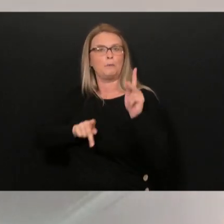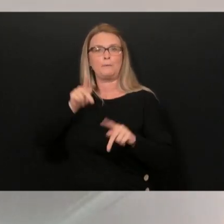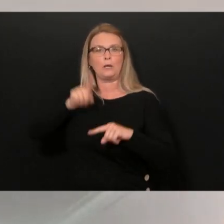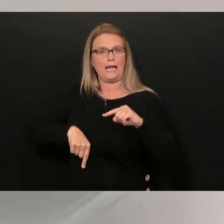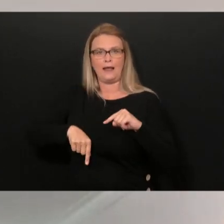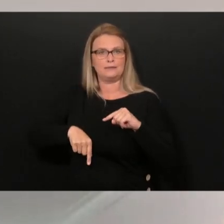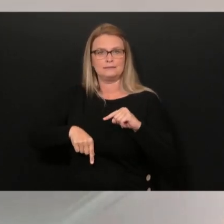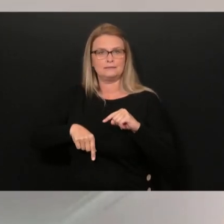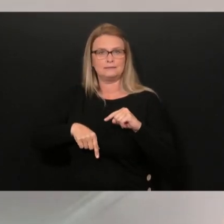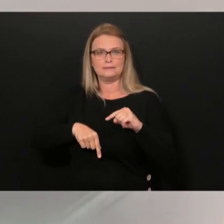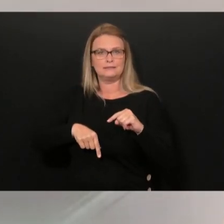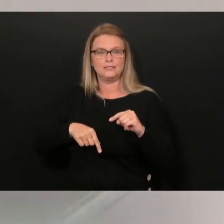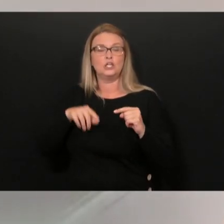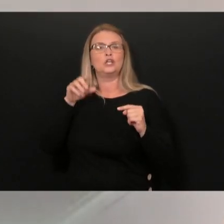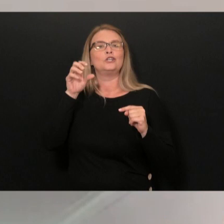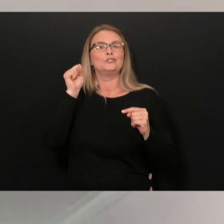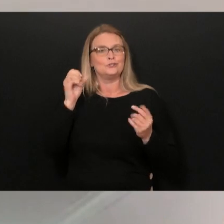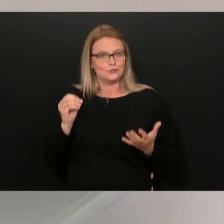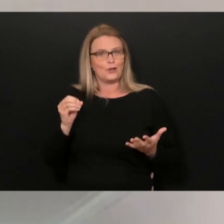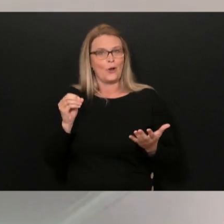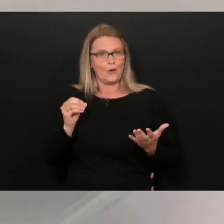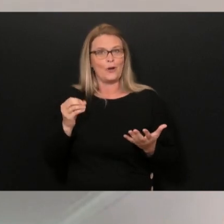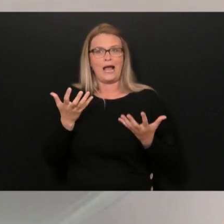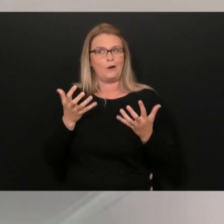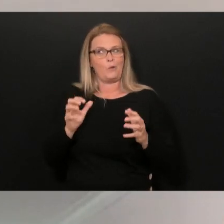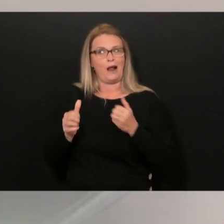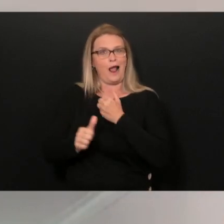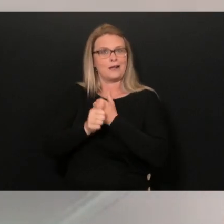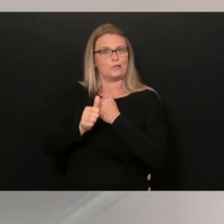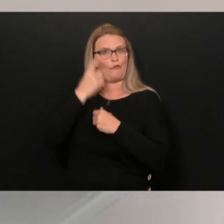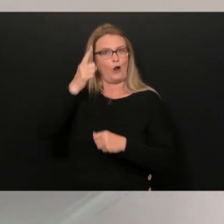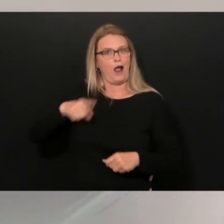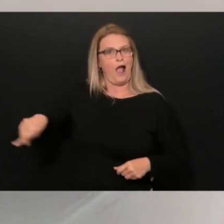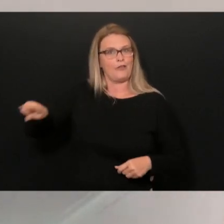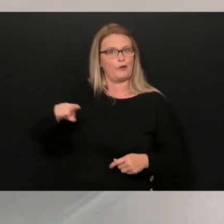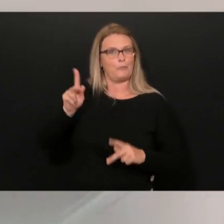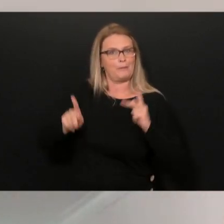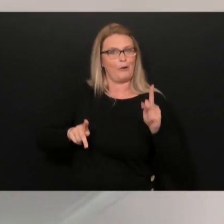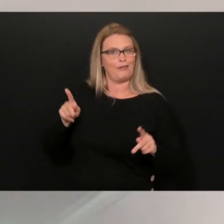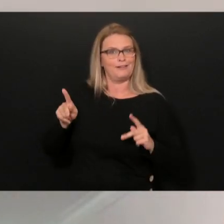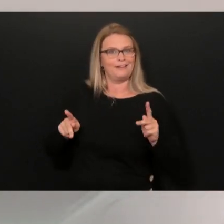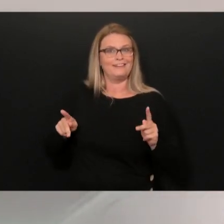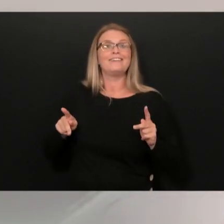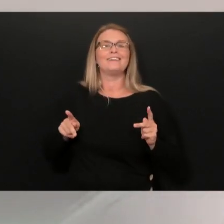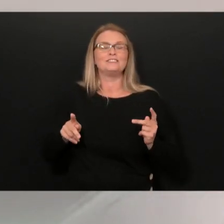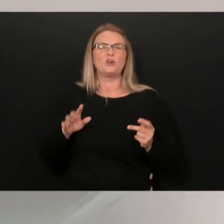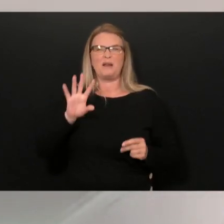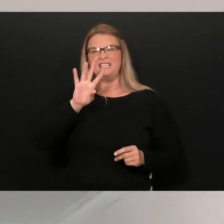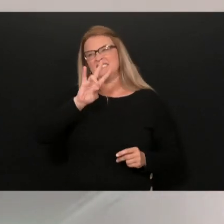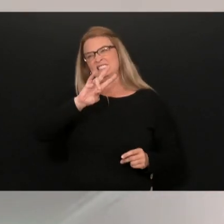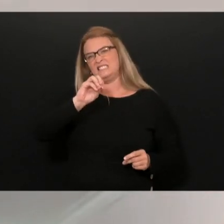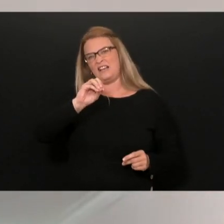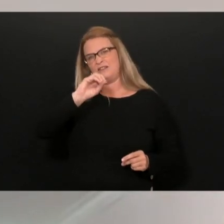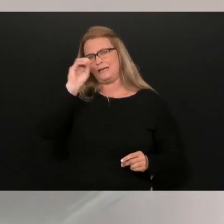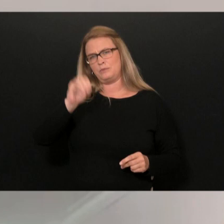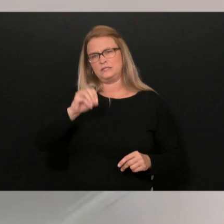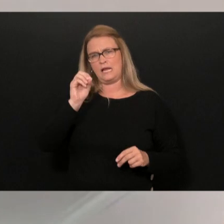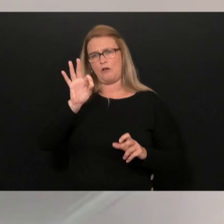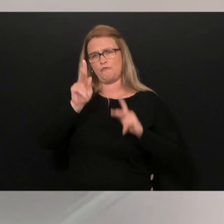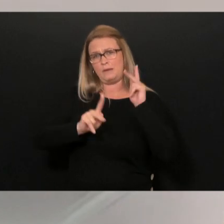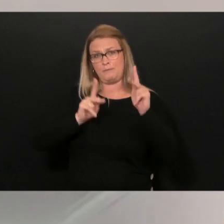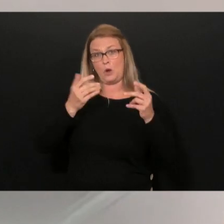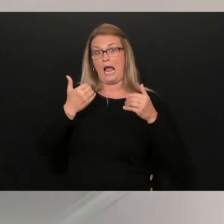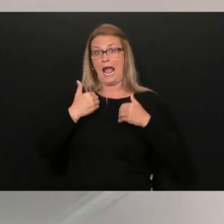the distance that can travel, which is dangerous for other people. And remember, about 70% of people who have coronavirus infection